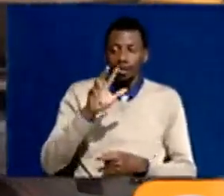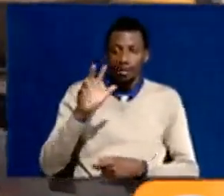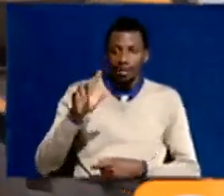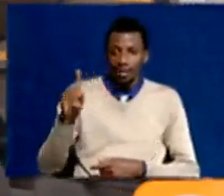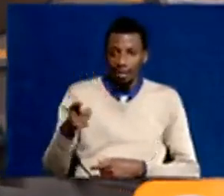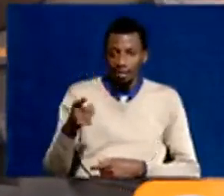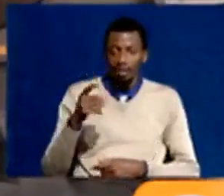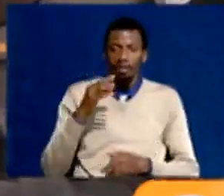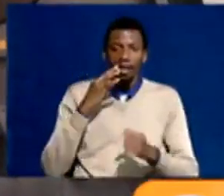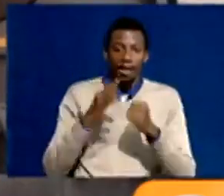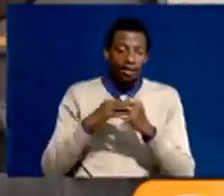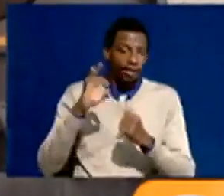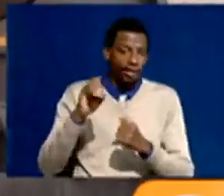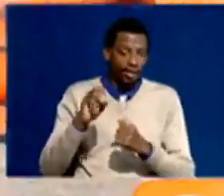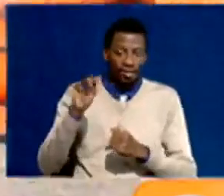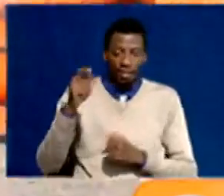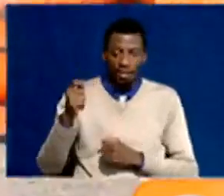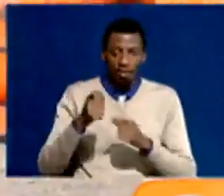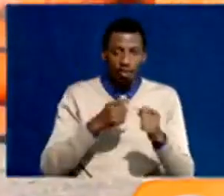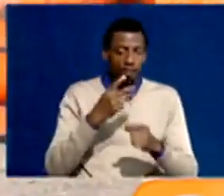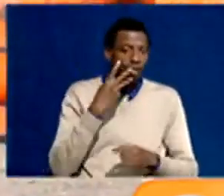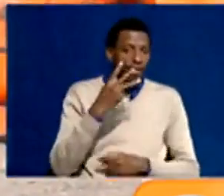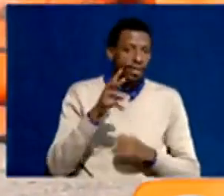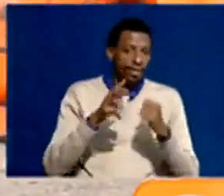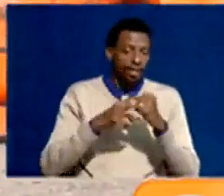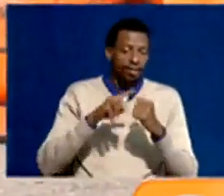333,830 metric tons from